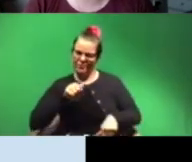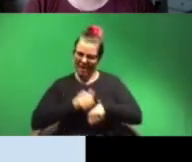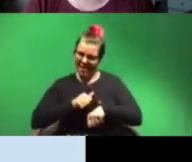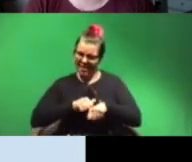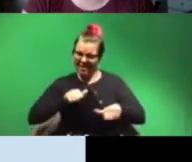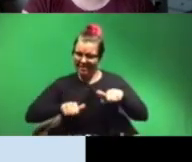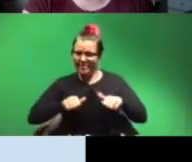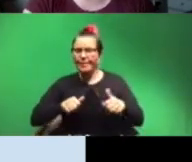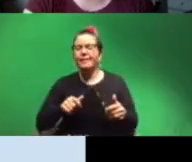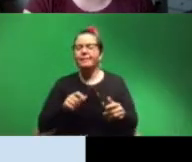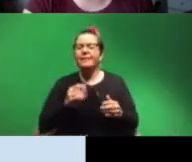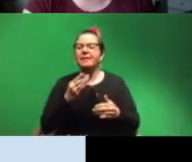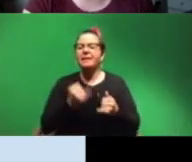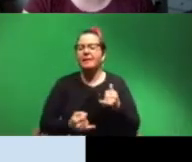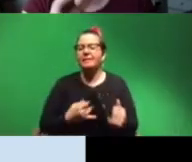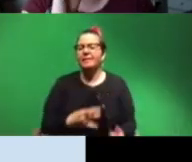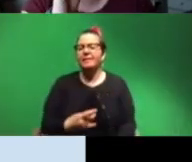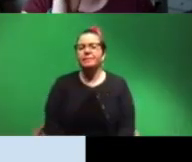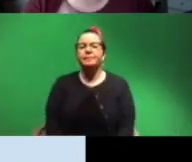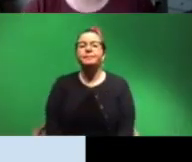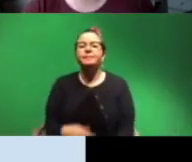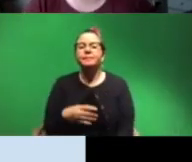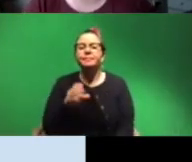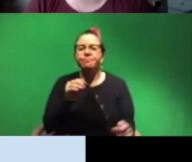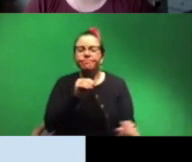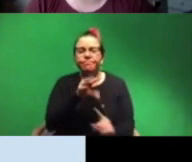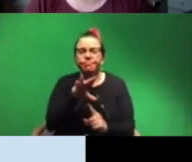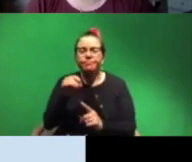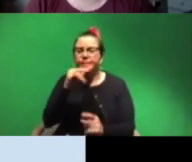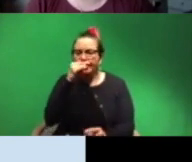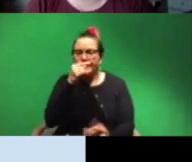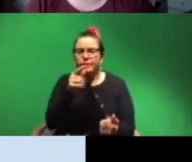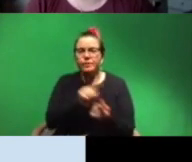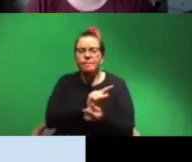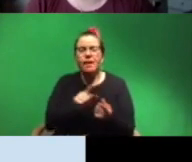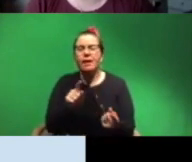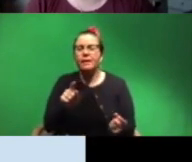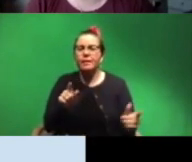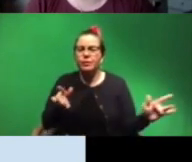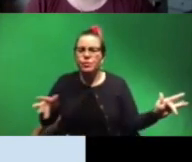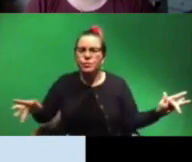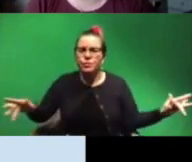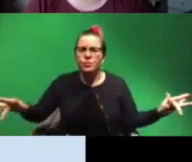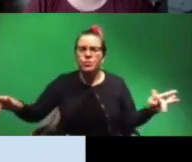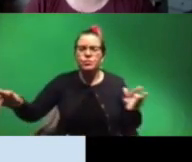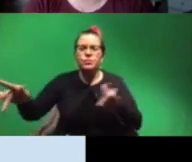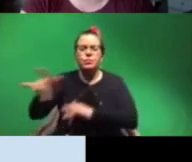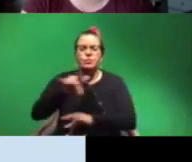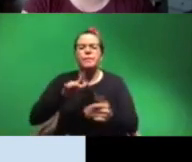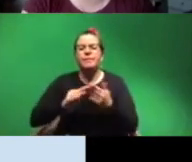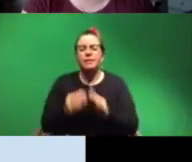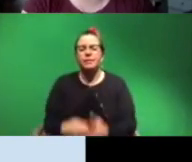them. These are some pictures of some kids that we met in one of the really remote villages.